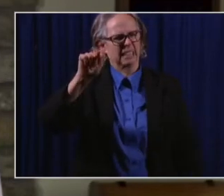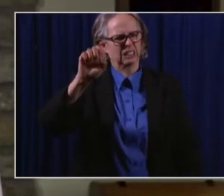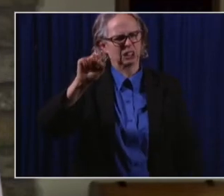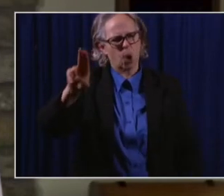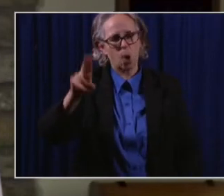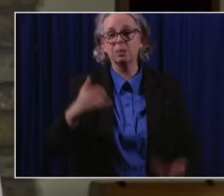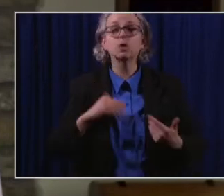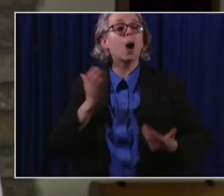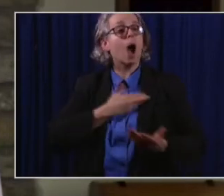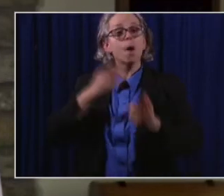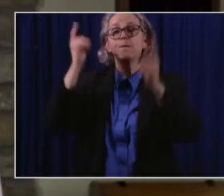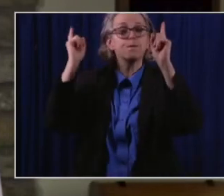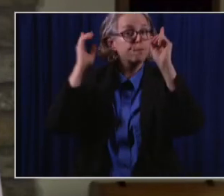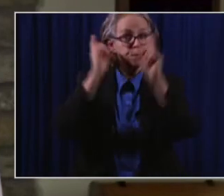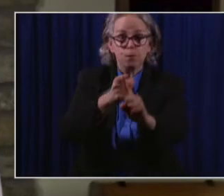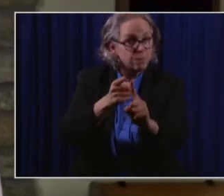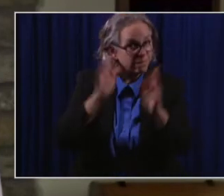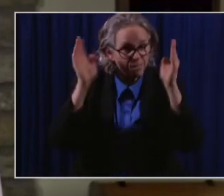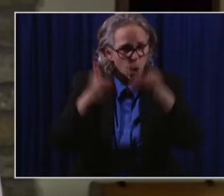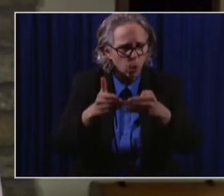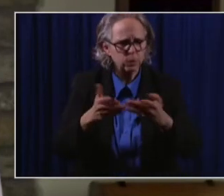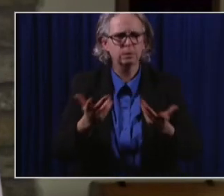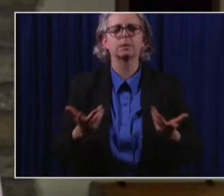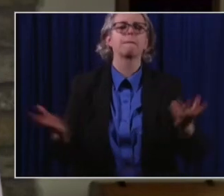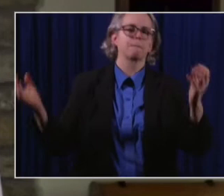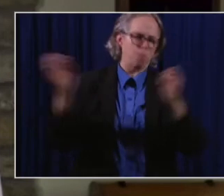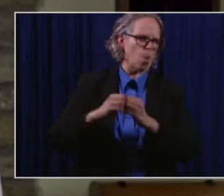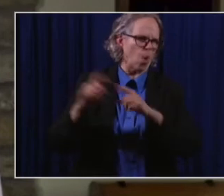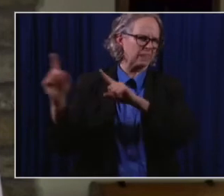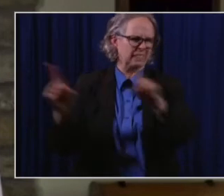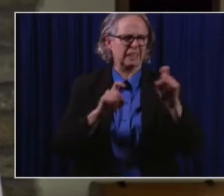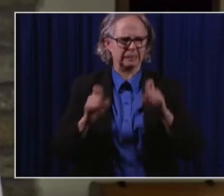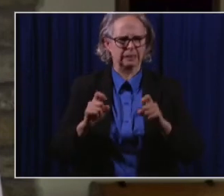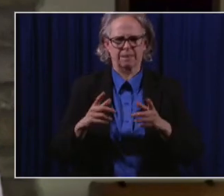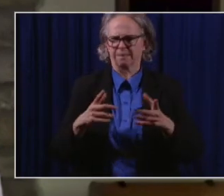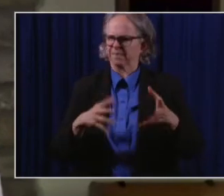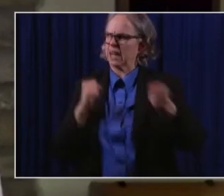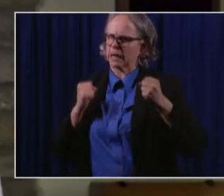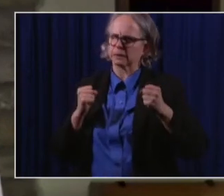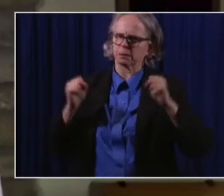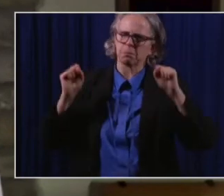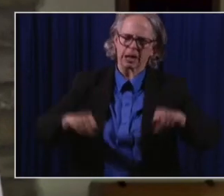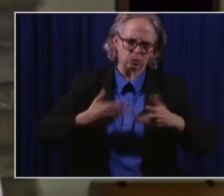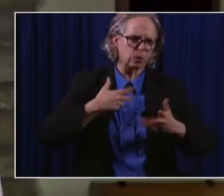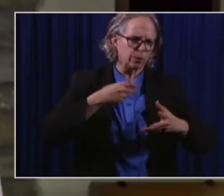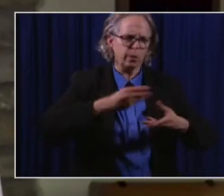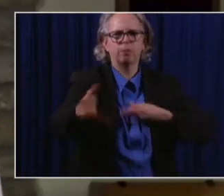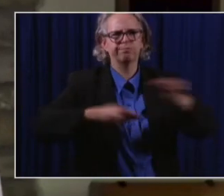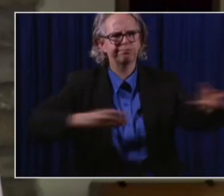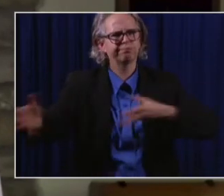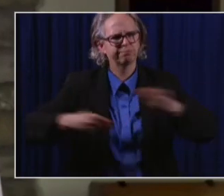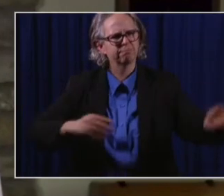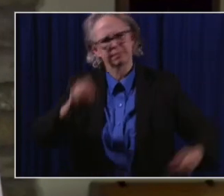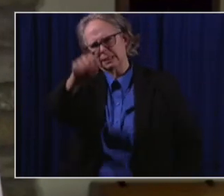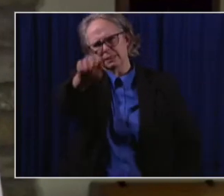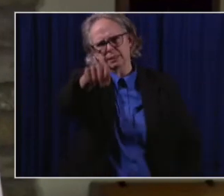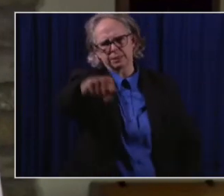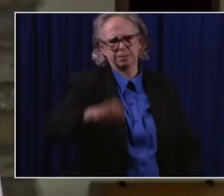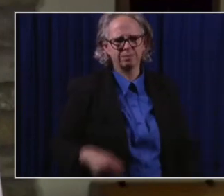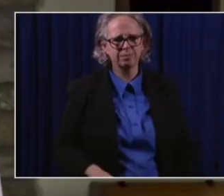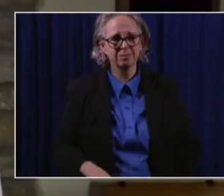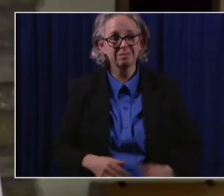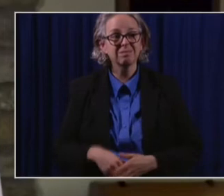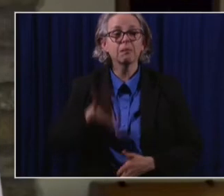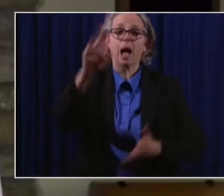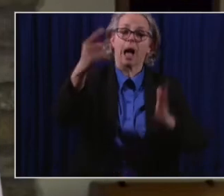testing. Faster we can get it out, and we can get it out in the correct way, we're going to use that. I mean, it's going to, for example, in the